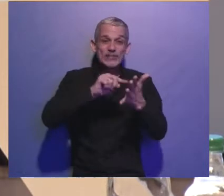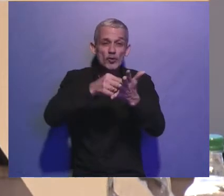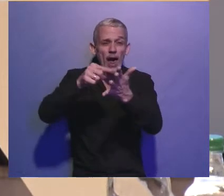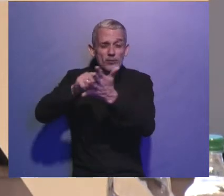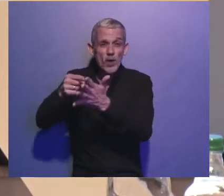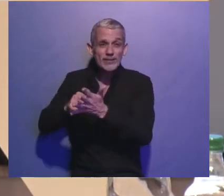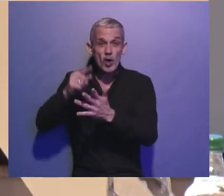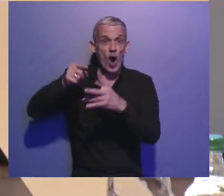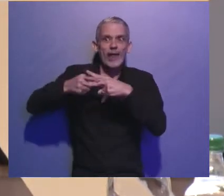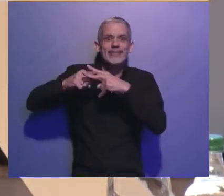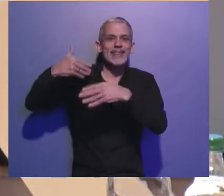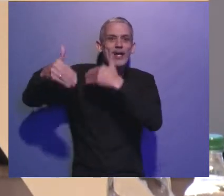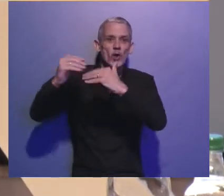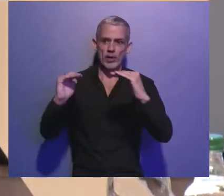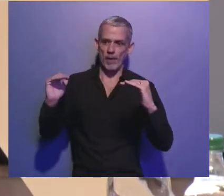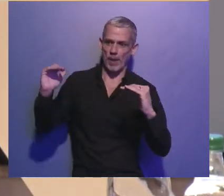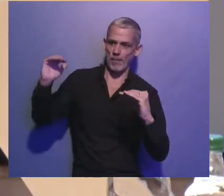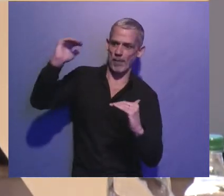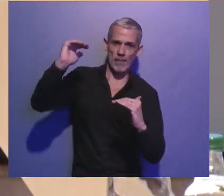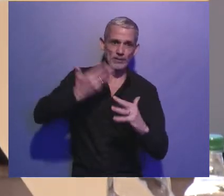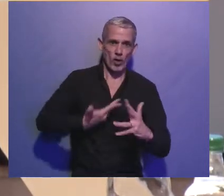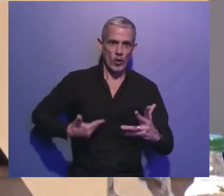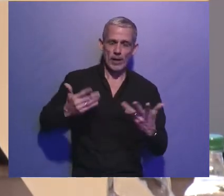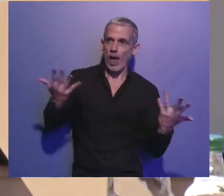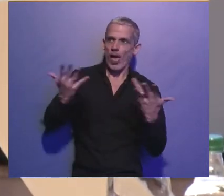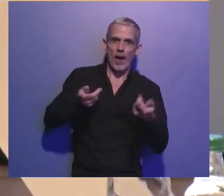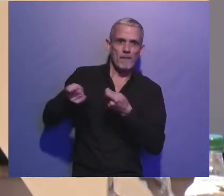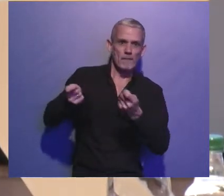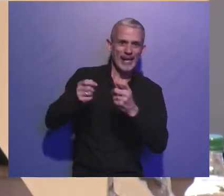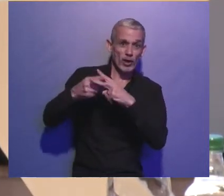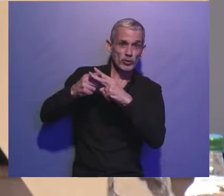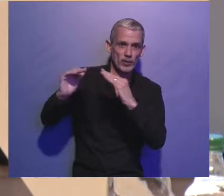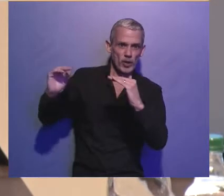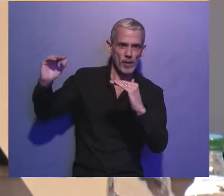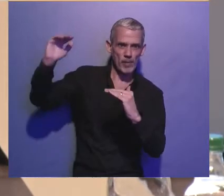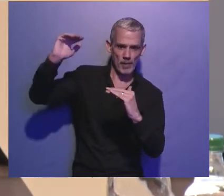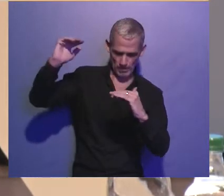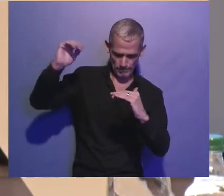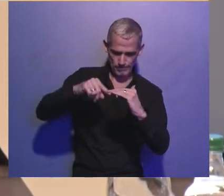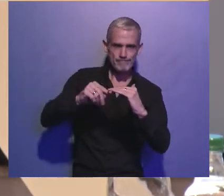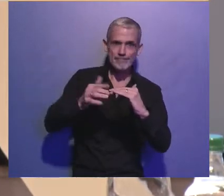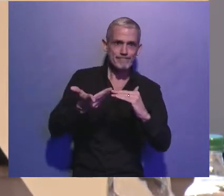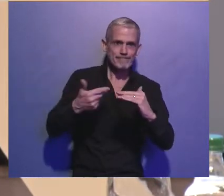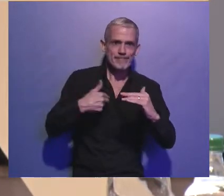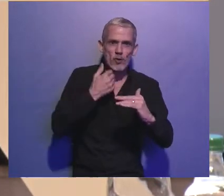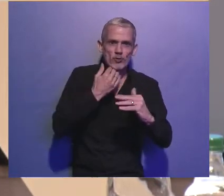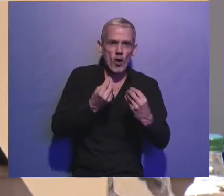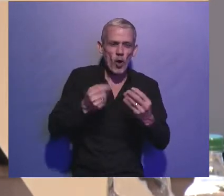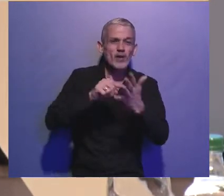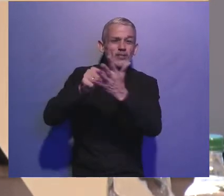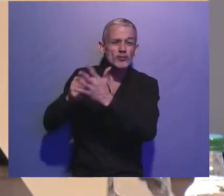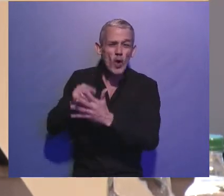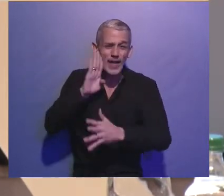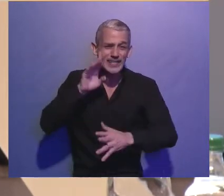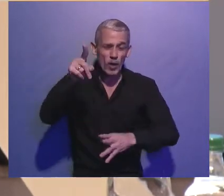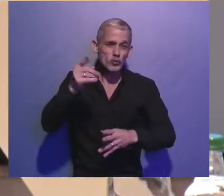of government to manage what that technology is actually collecting and doing. In many American cities, we have initiatives like sidewalk labs that are